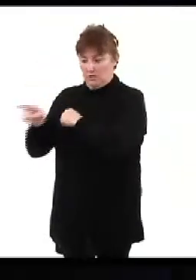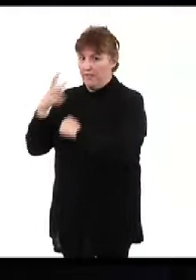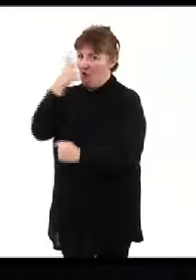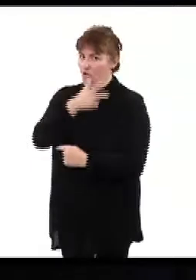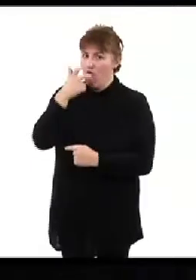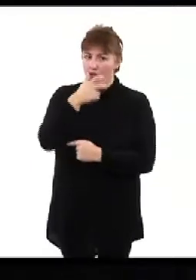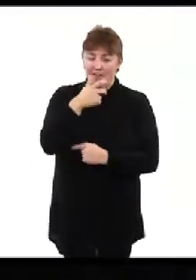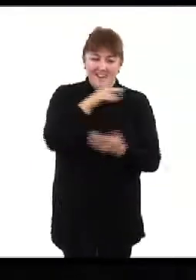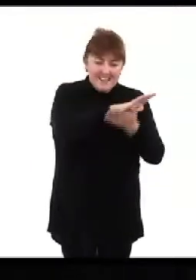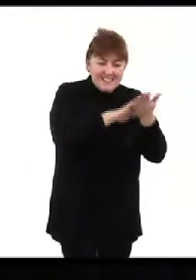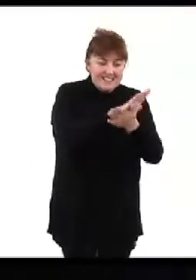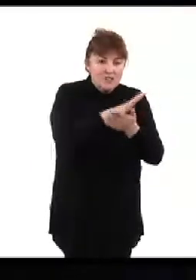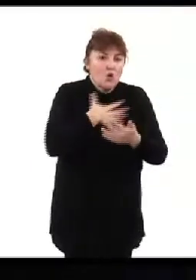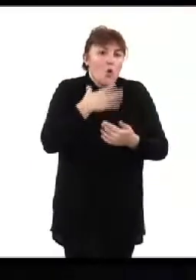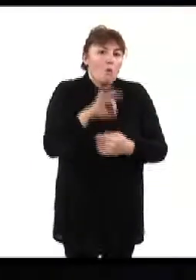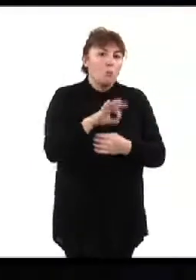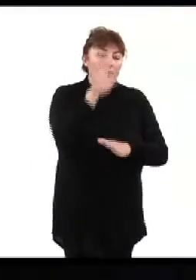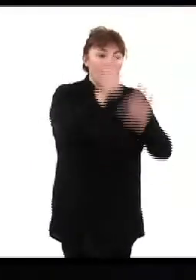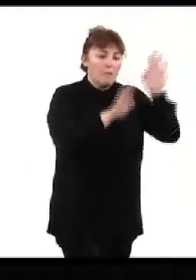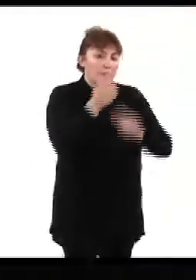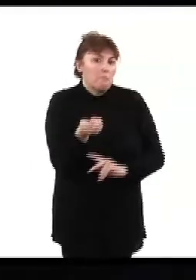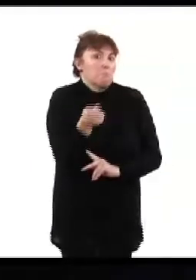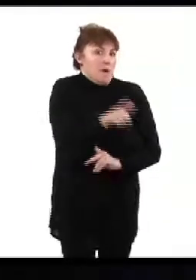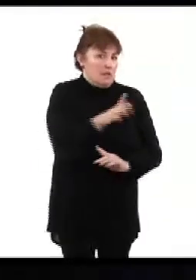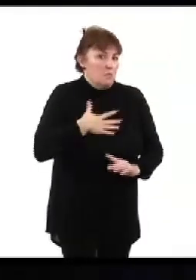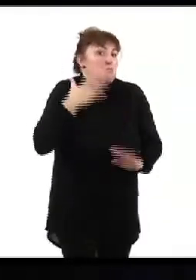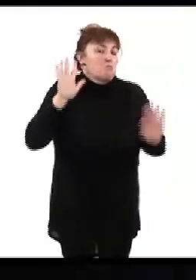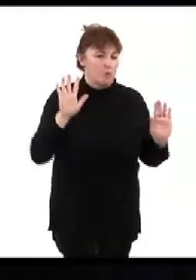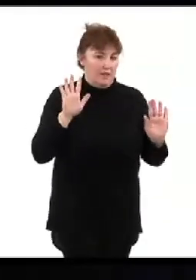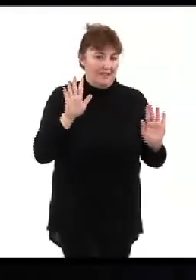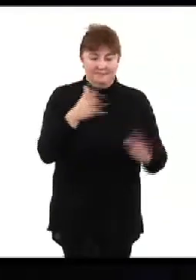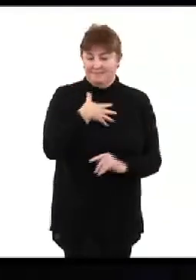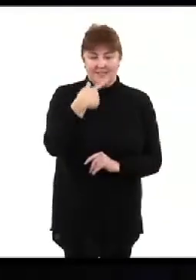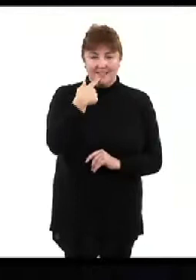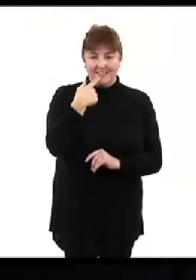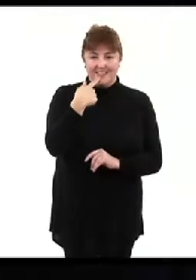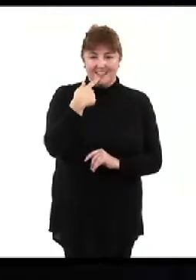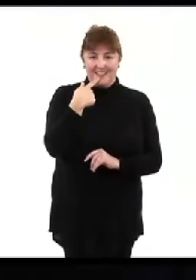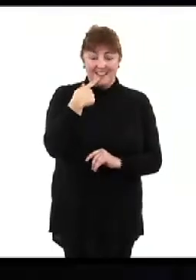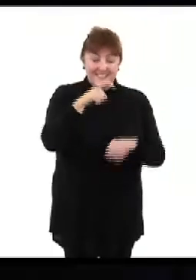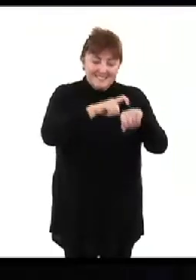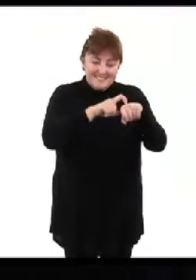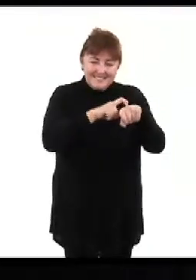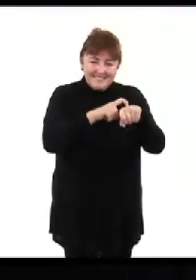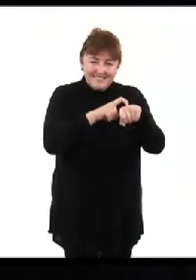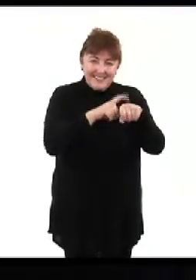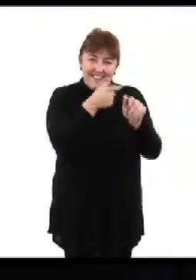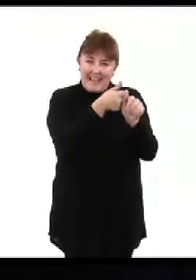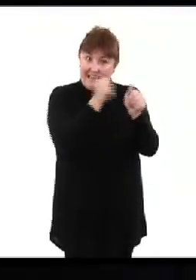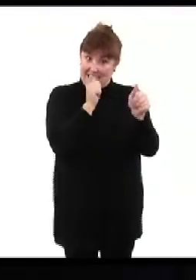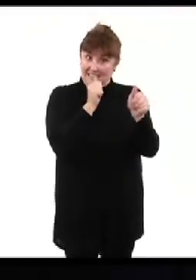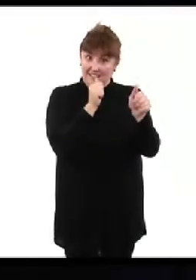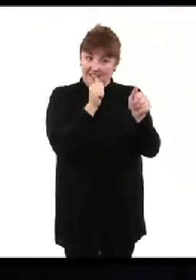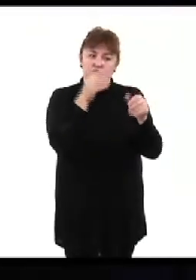unlike words, signs can actually resemble the gestured action. So this is, again, this distinctive